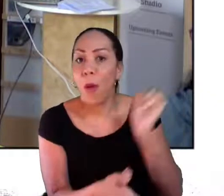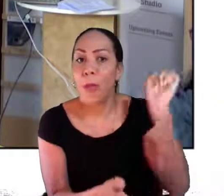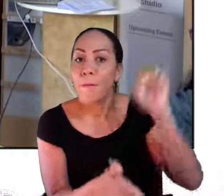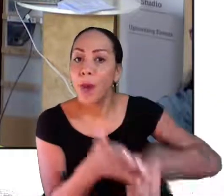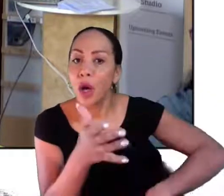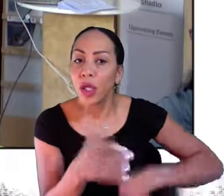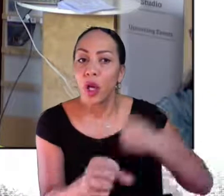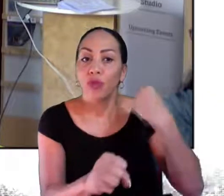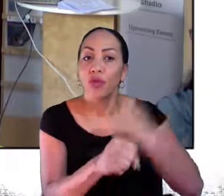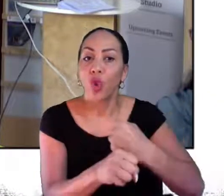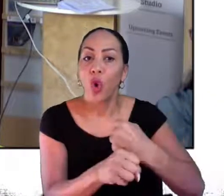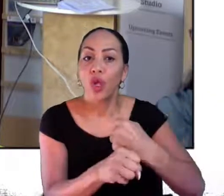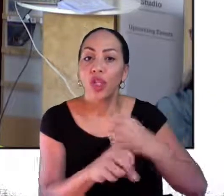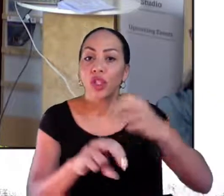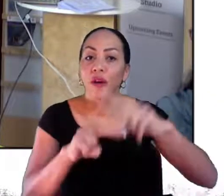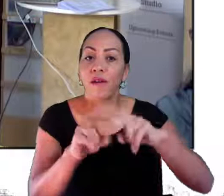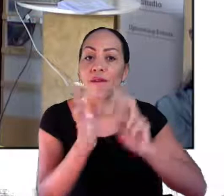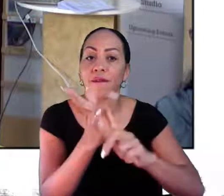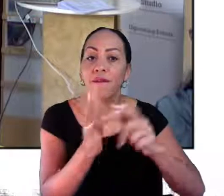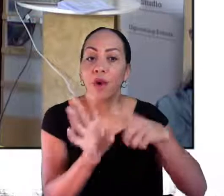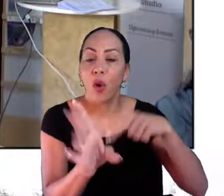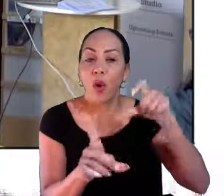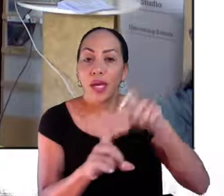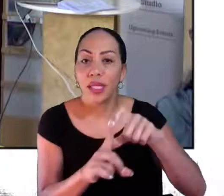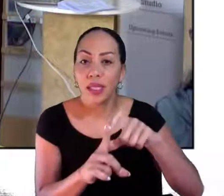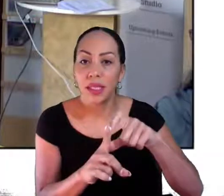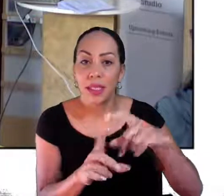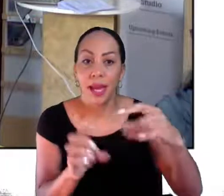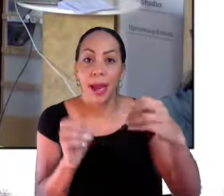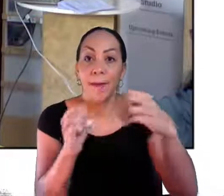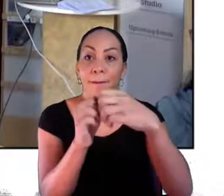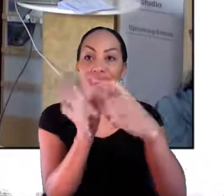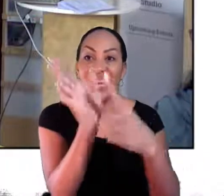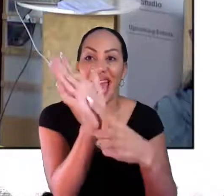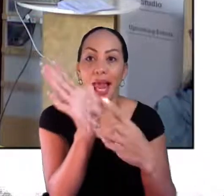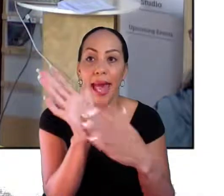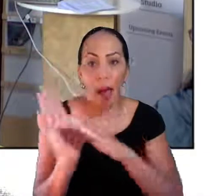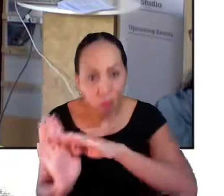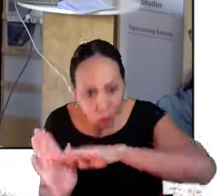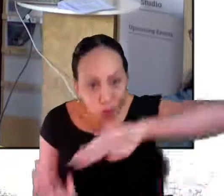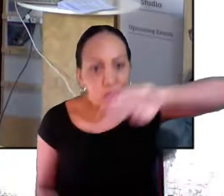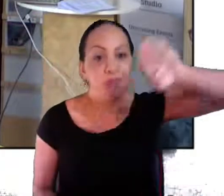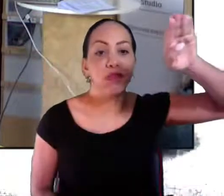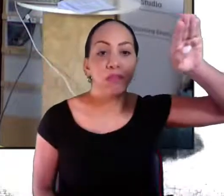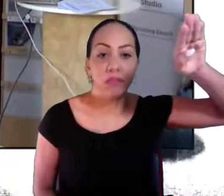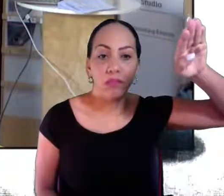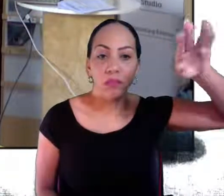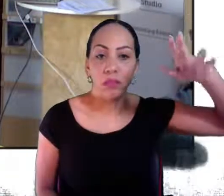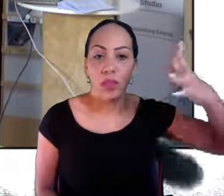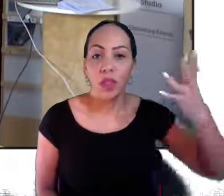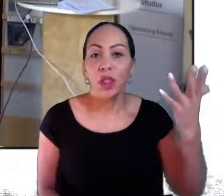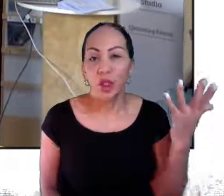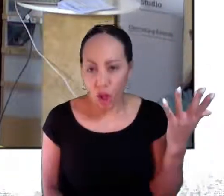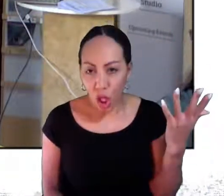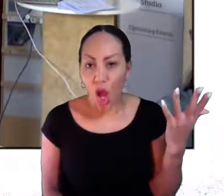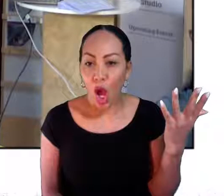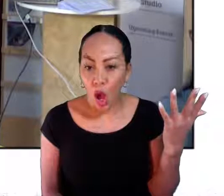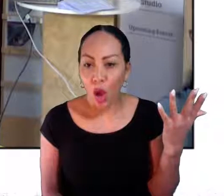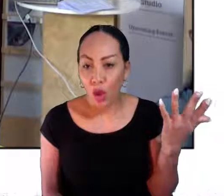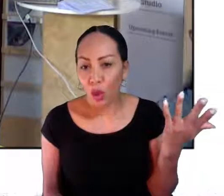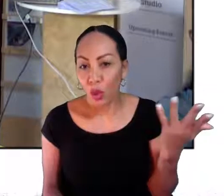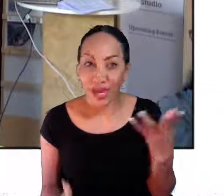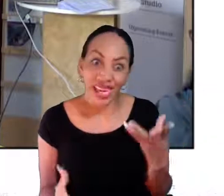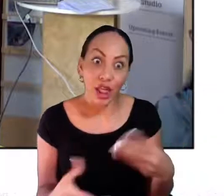Black Lives Matter protests and the removal of the statue and things like that. So kind of it all just sharply came into focus as people were talking about inclusion. We